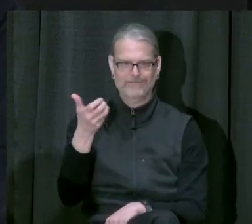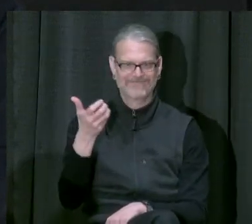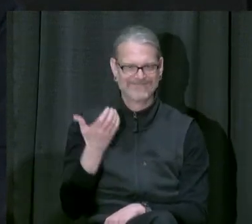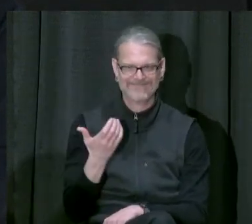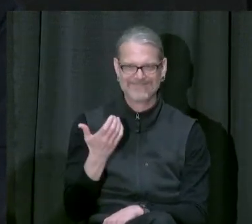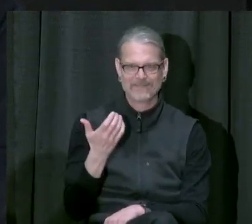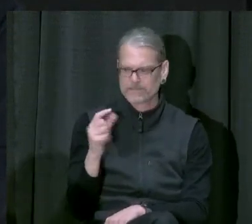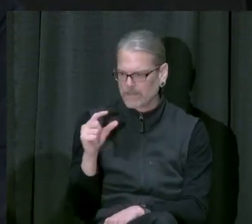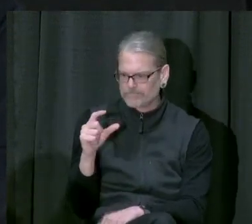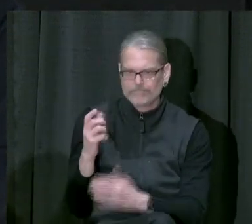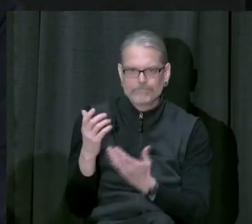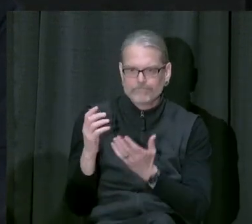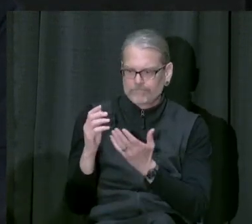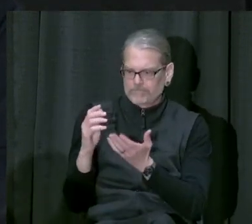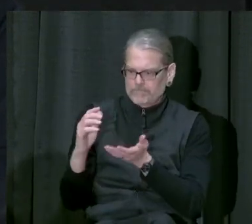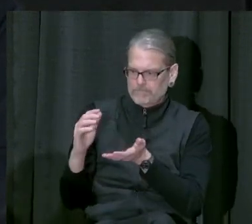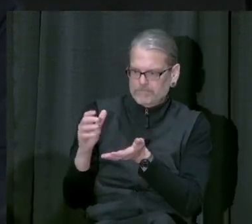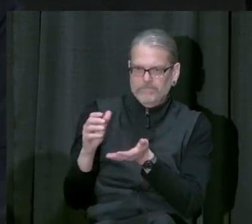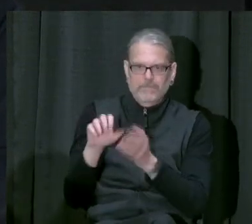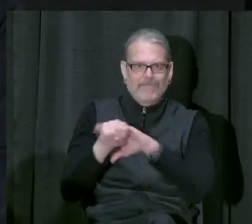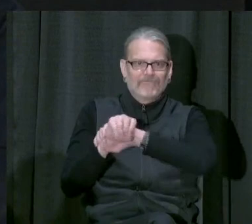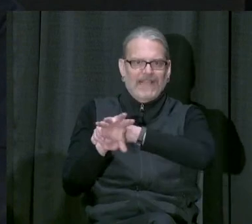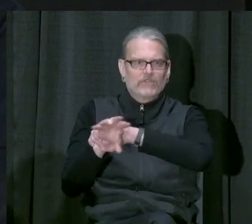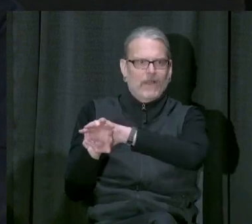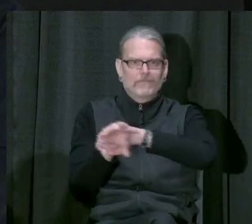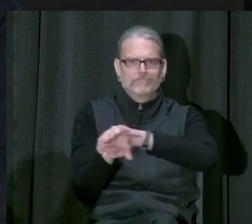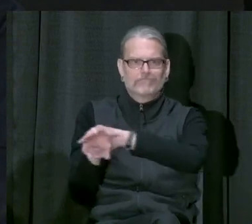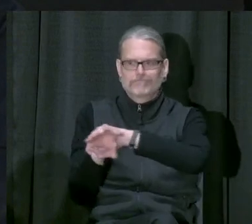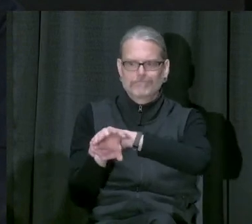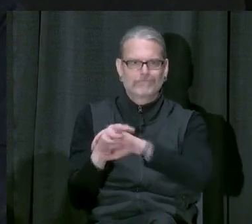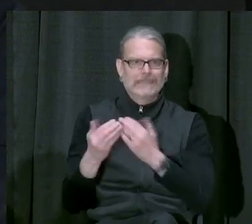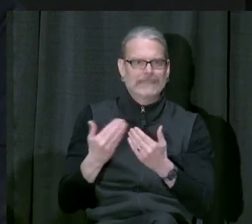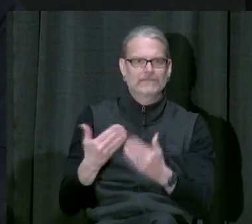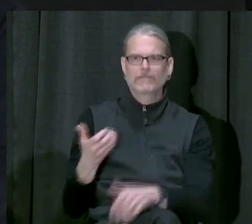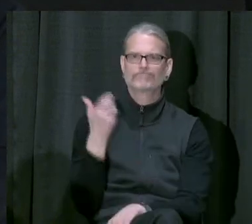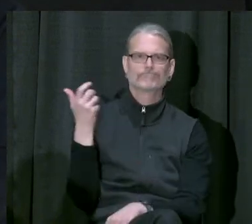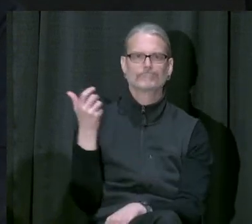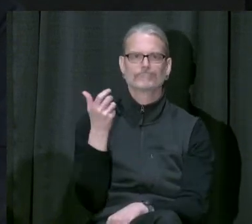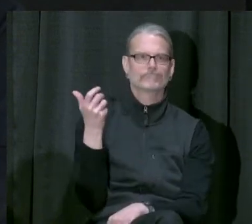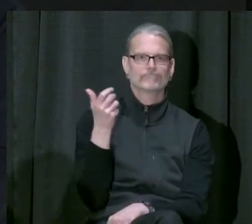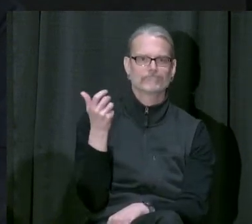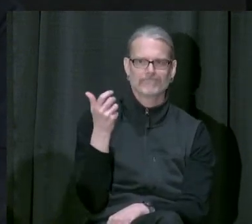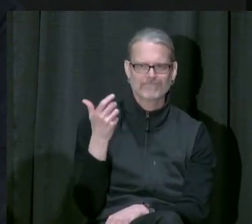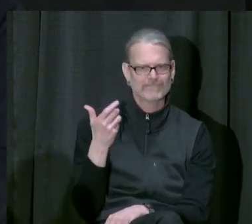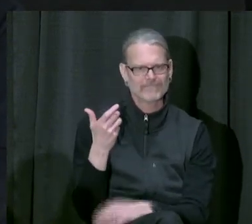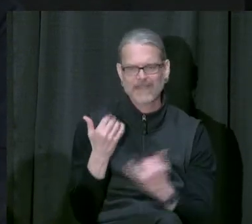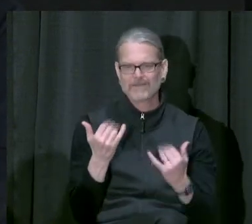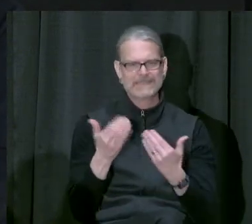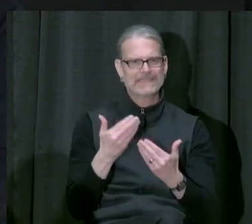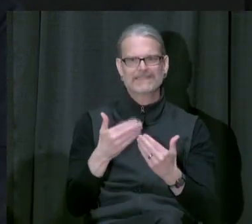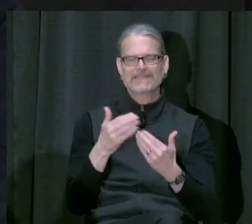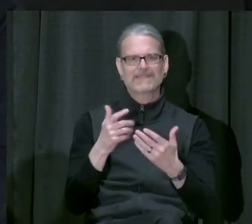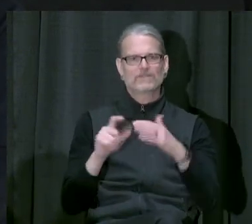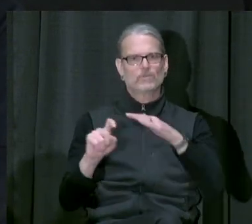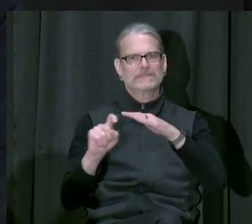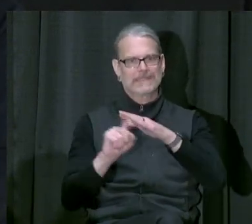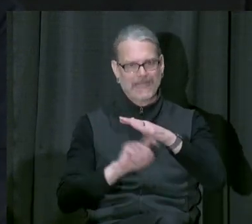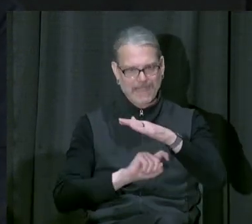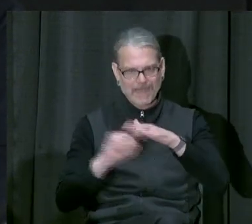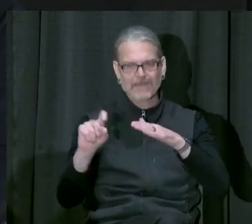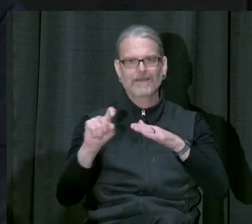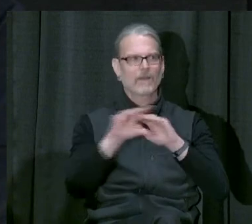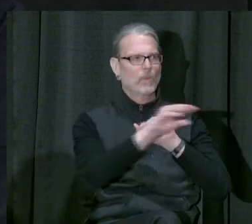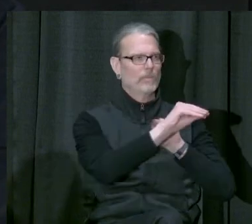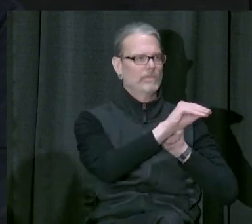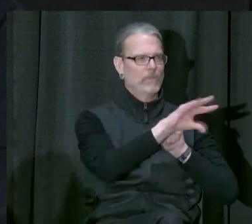than a giant flashlight, easy to carry around. And so it's easy to scan it.